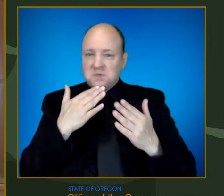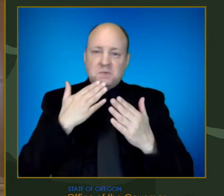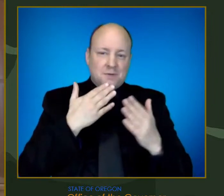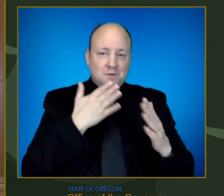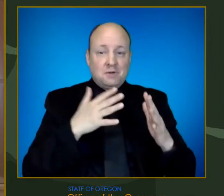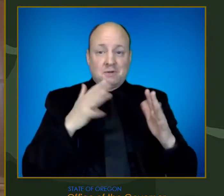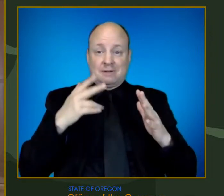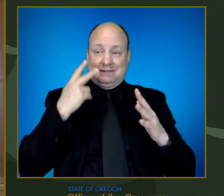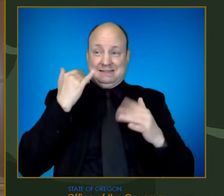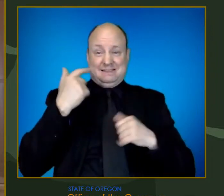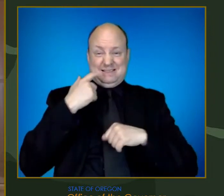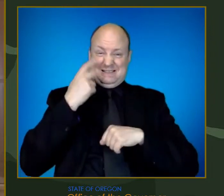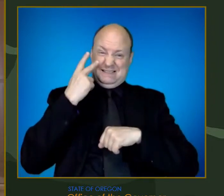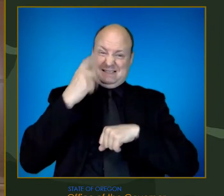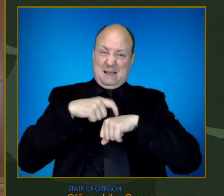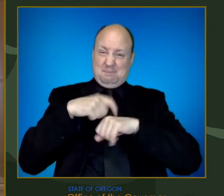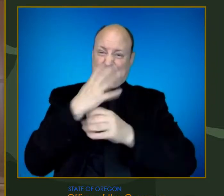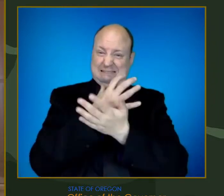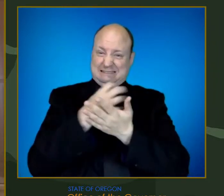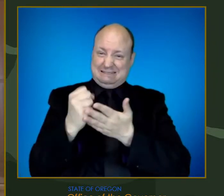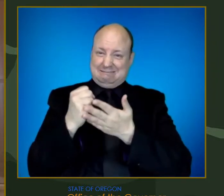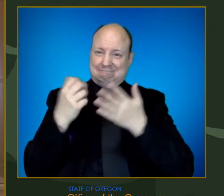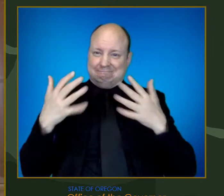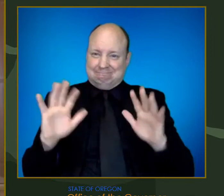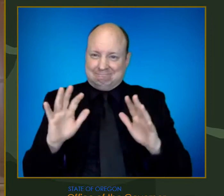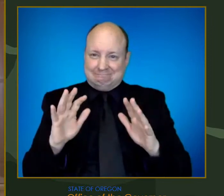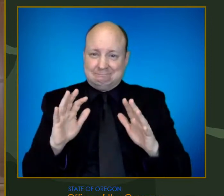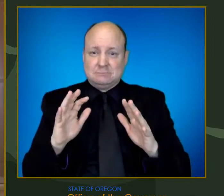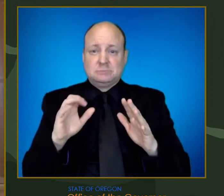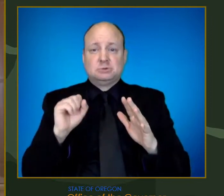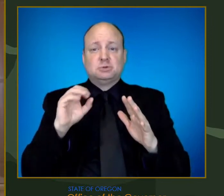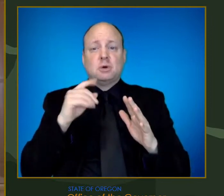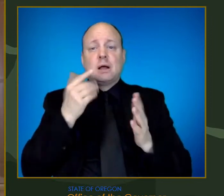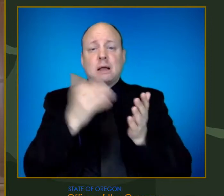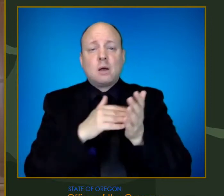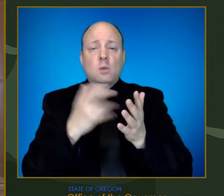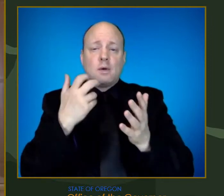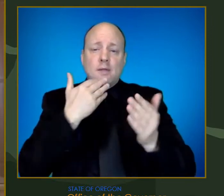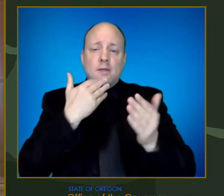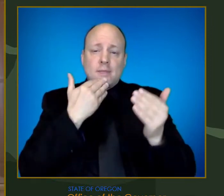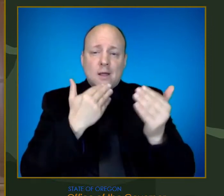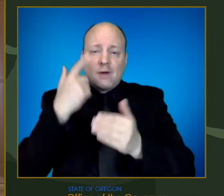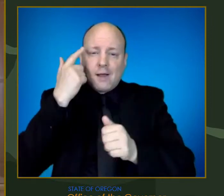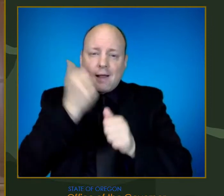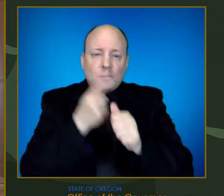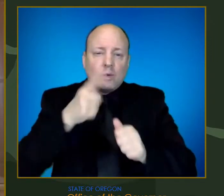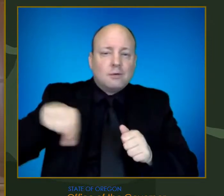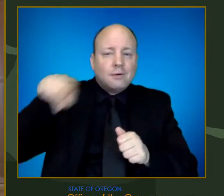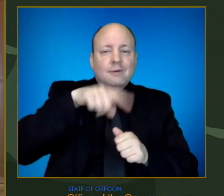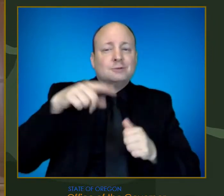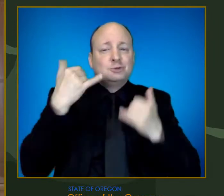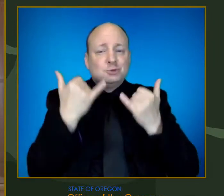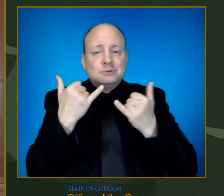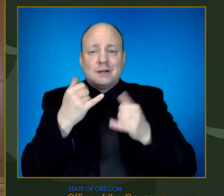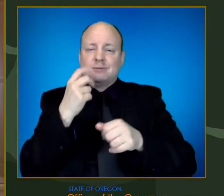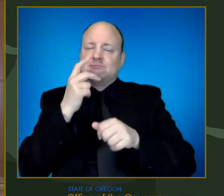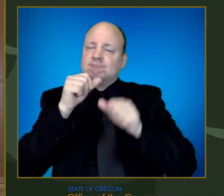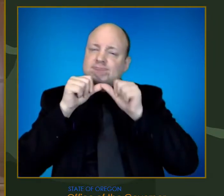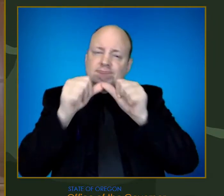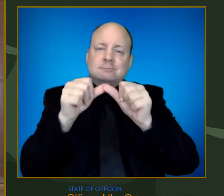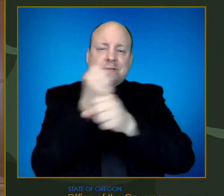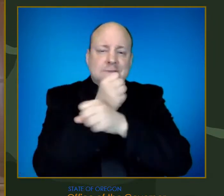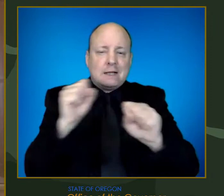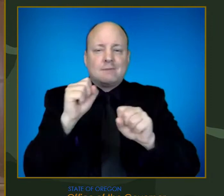for questions. Just want to say thanks to all of you for joining us today. Please stay safe out there and have a great weekend.